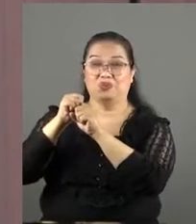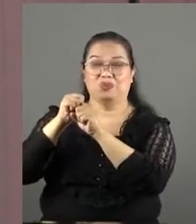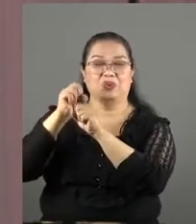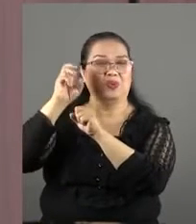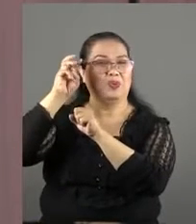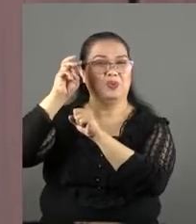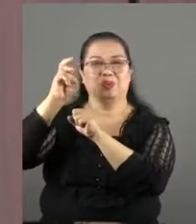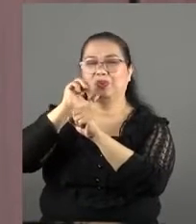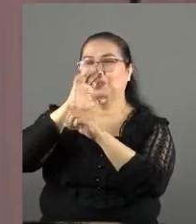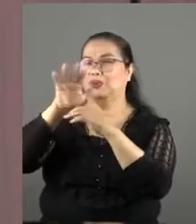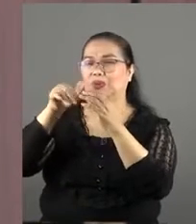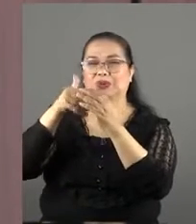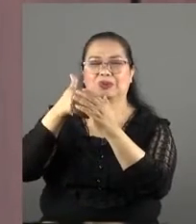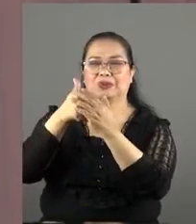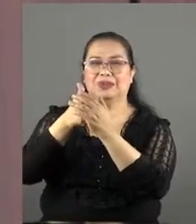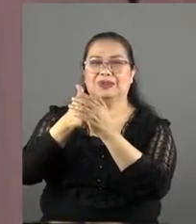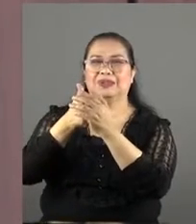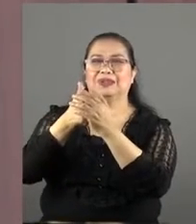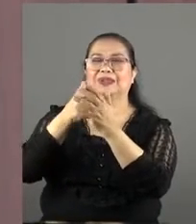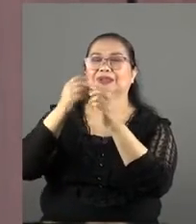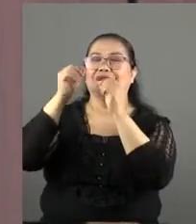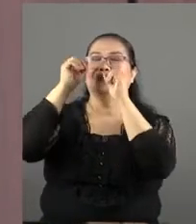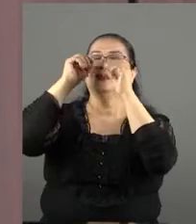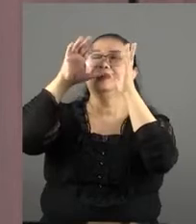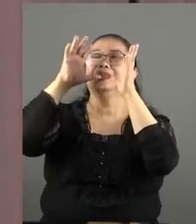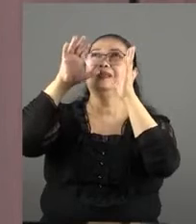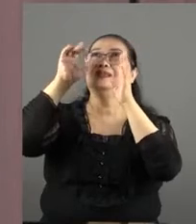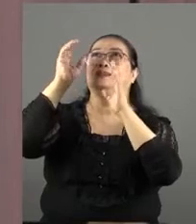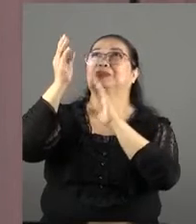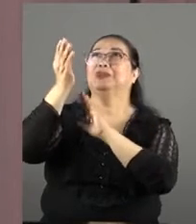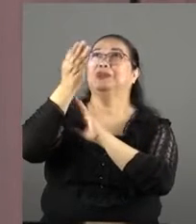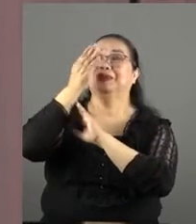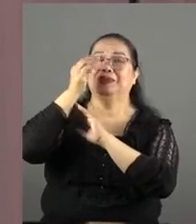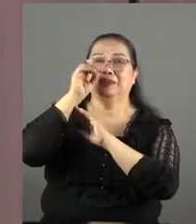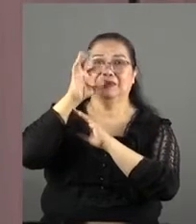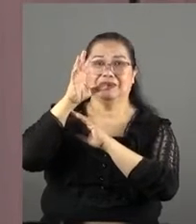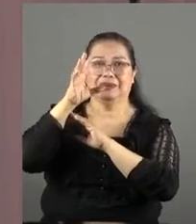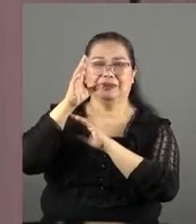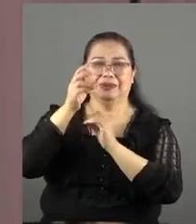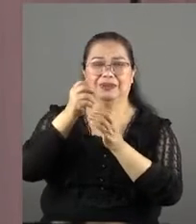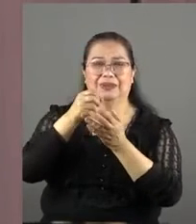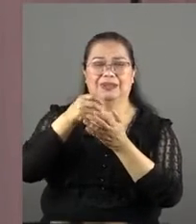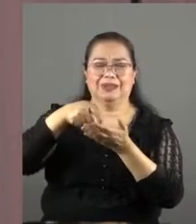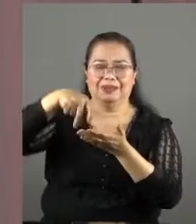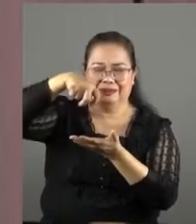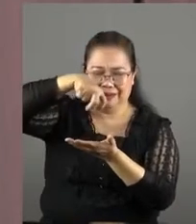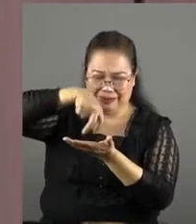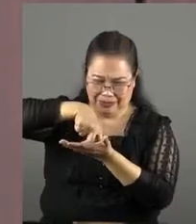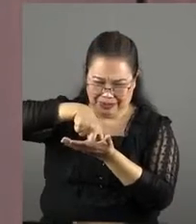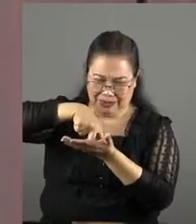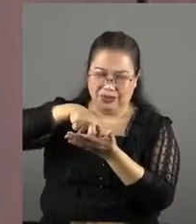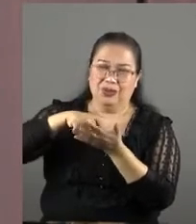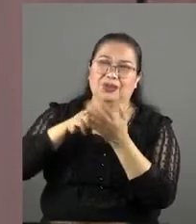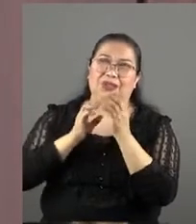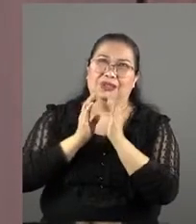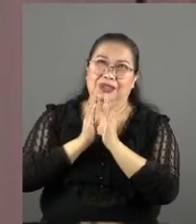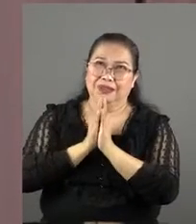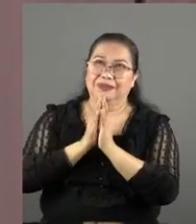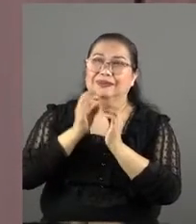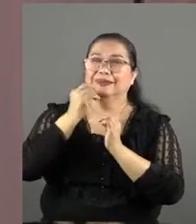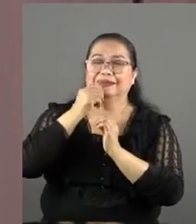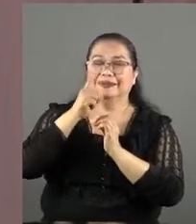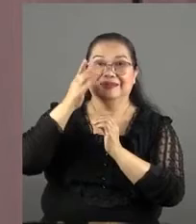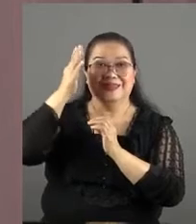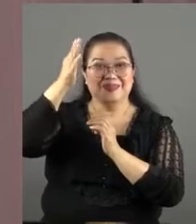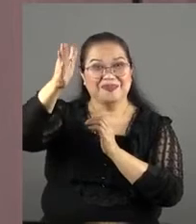over it. It wakes you up in the morning and pulls you out of bed. I look forward